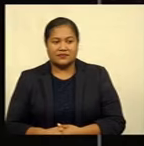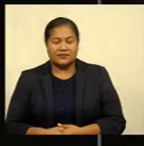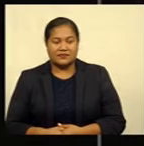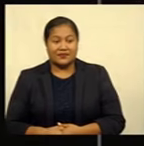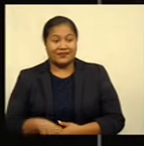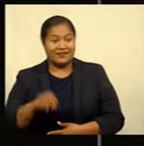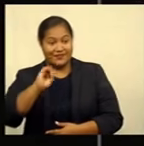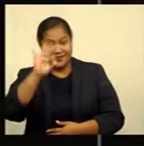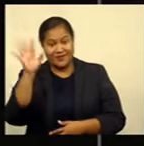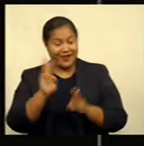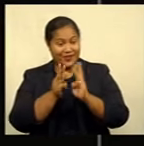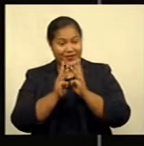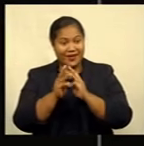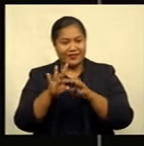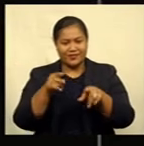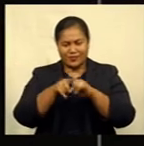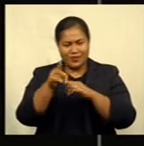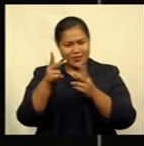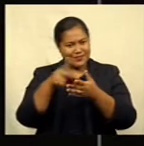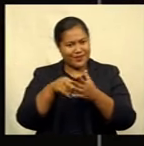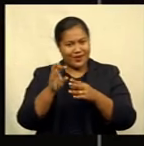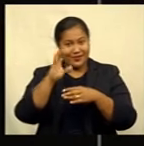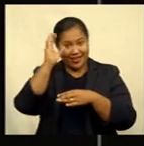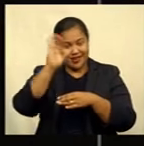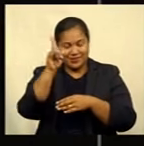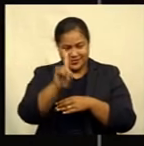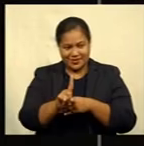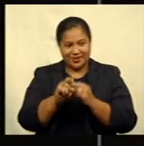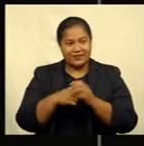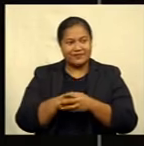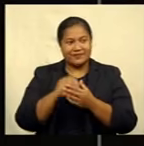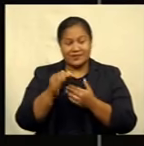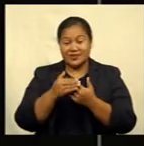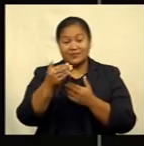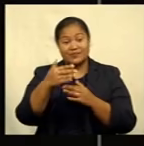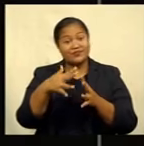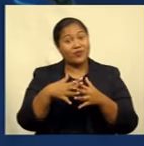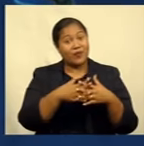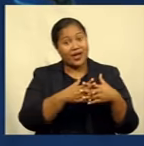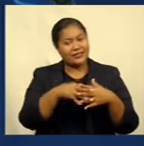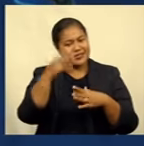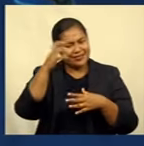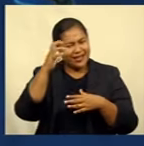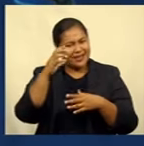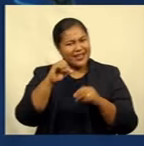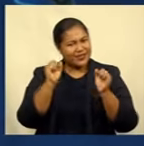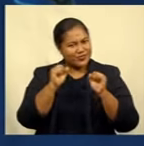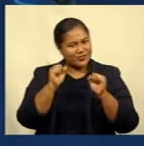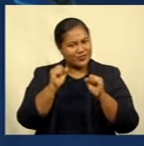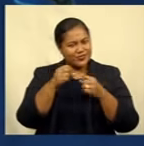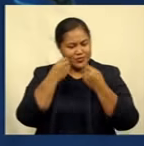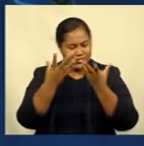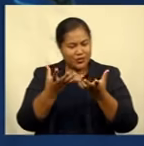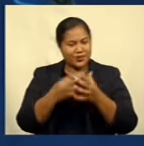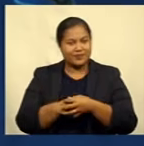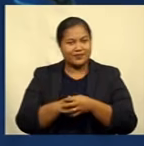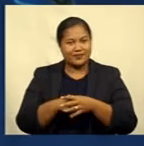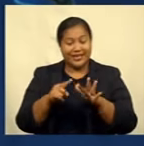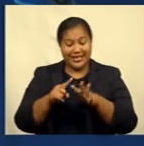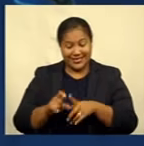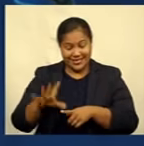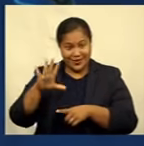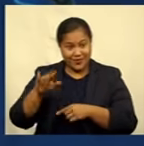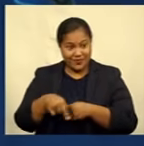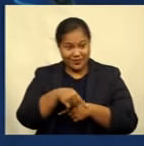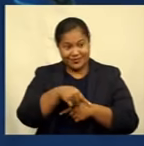Fine weather prevailed over most parts of the country today. Now to the west, sunny and humid conditions prevailed. Eastwards, from